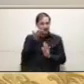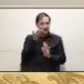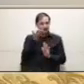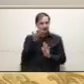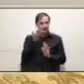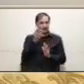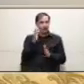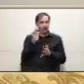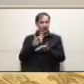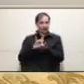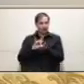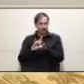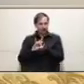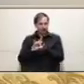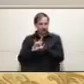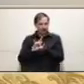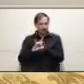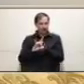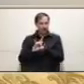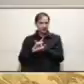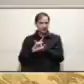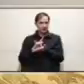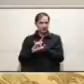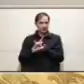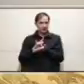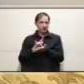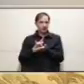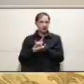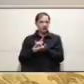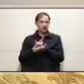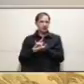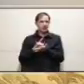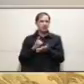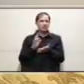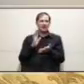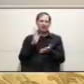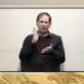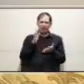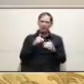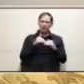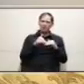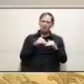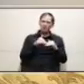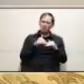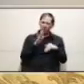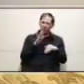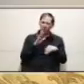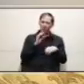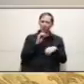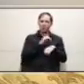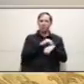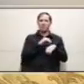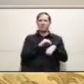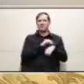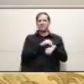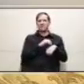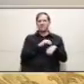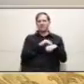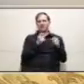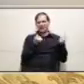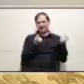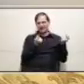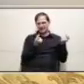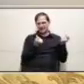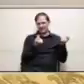of positions in terms of the establishment, but it was going to make more into crisis in terms of the finance, because